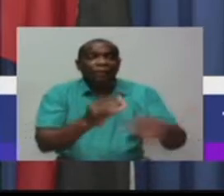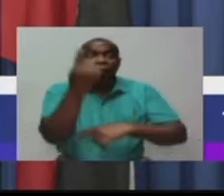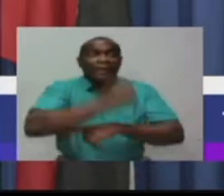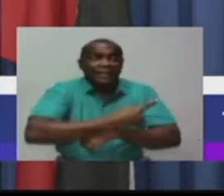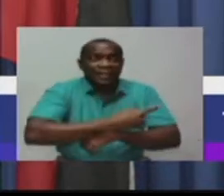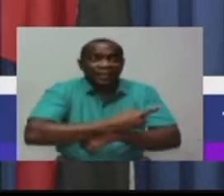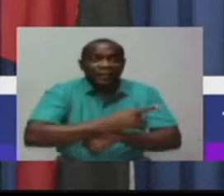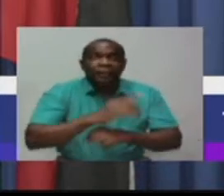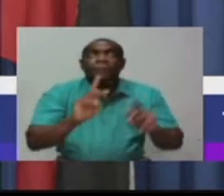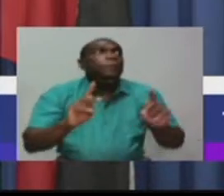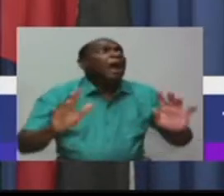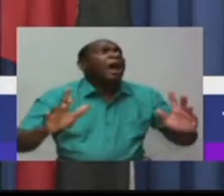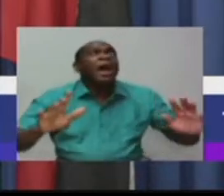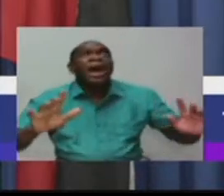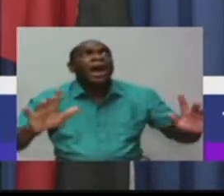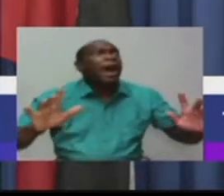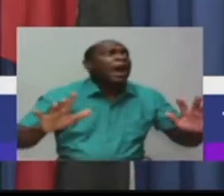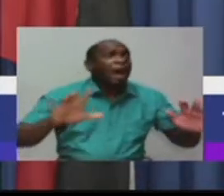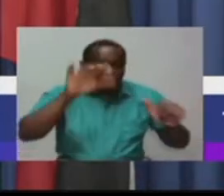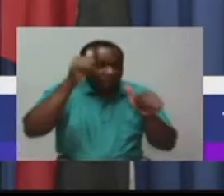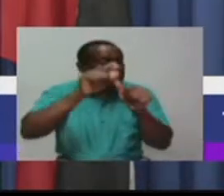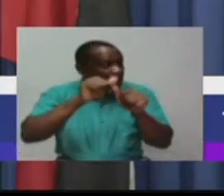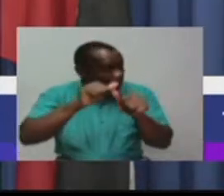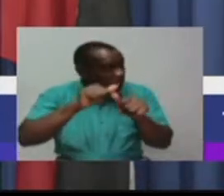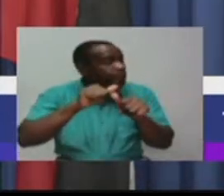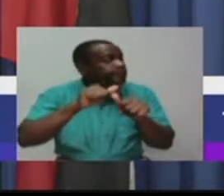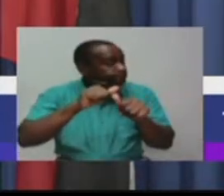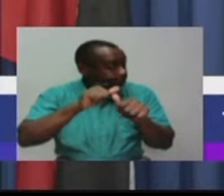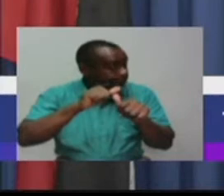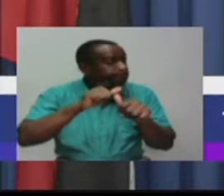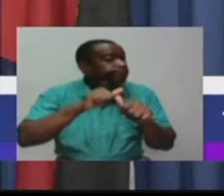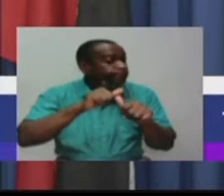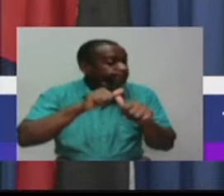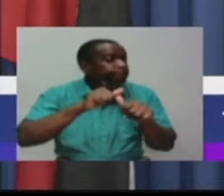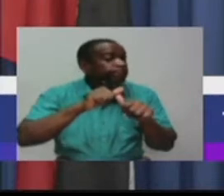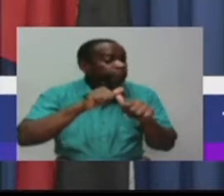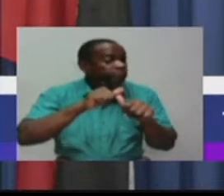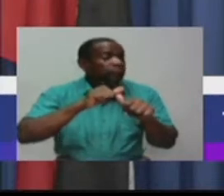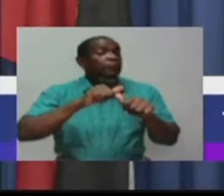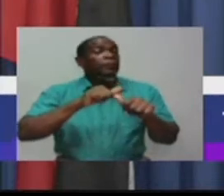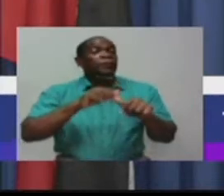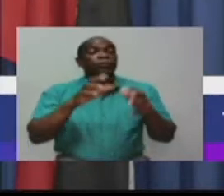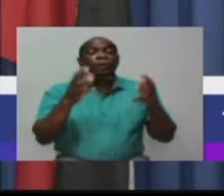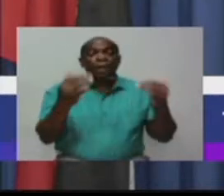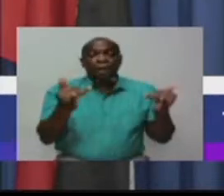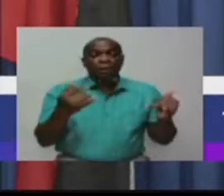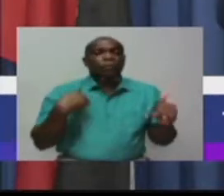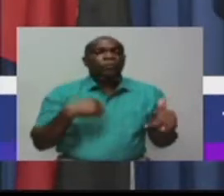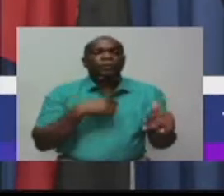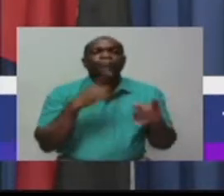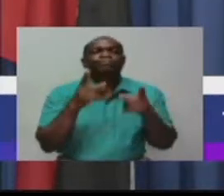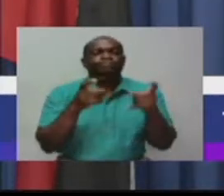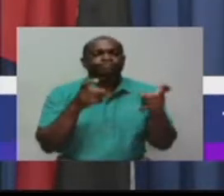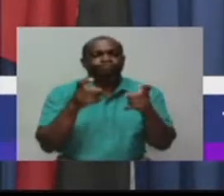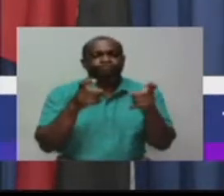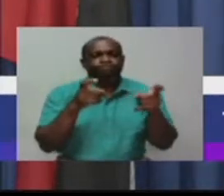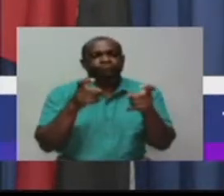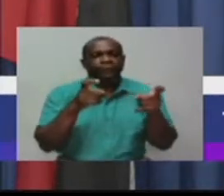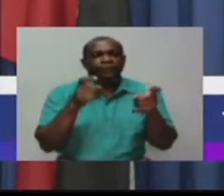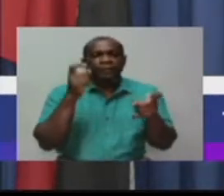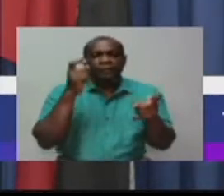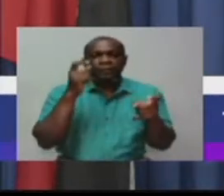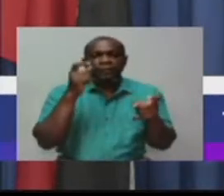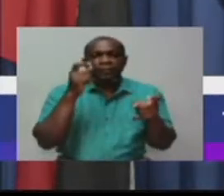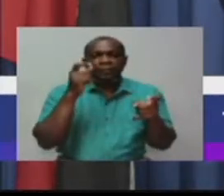this greater opening for good reason to allow opportunities in livelihoods, but we are at